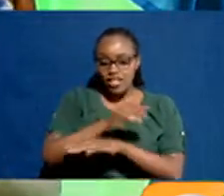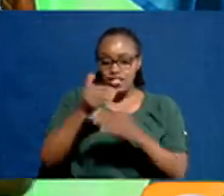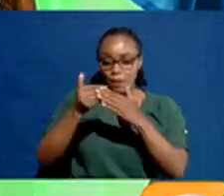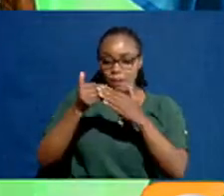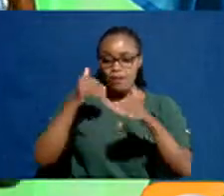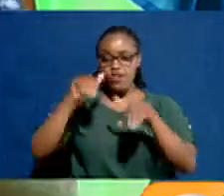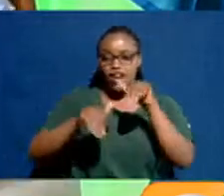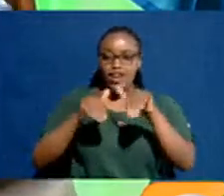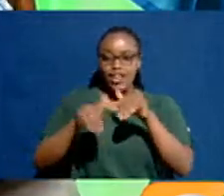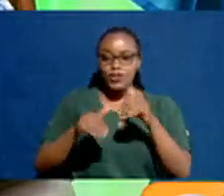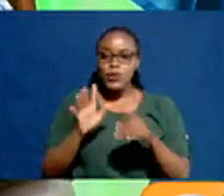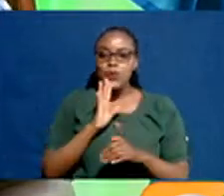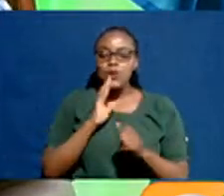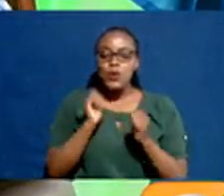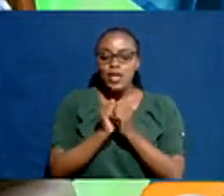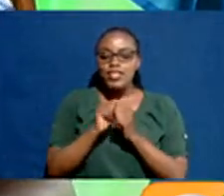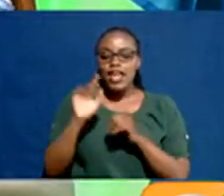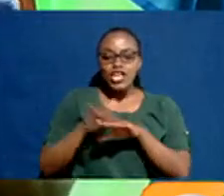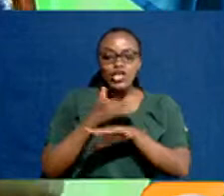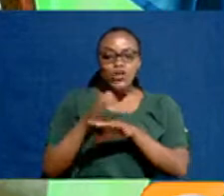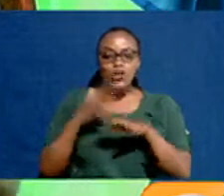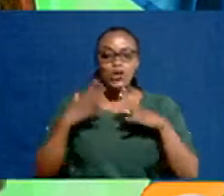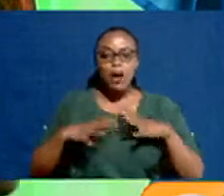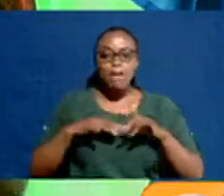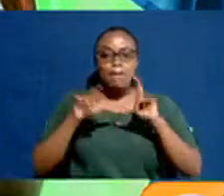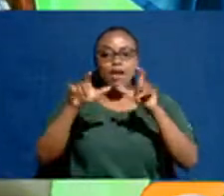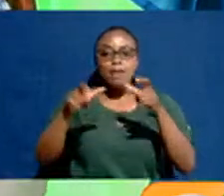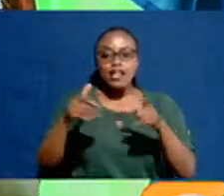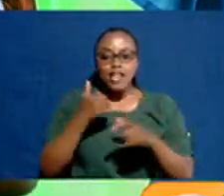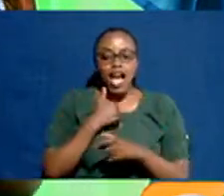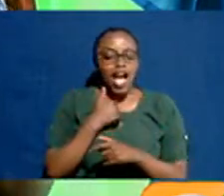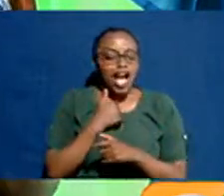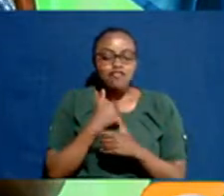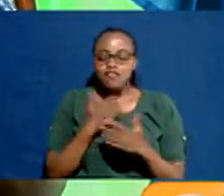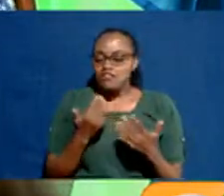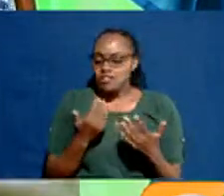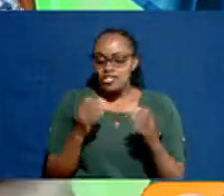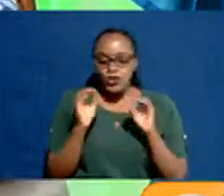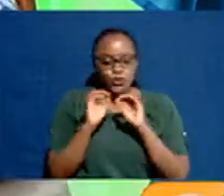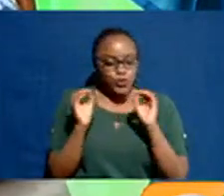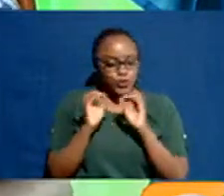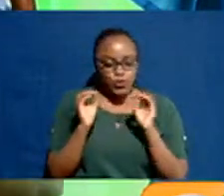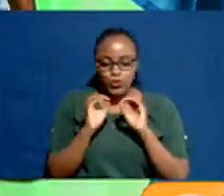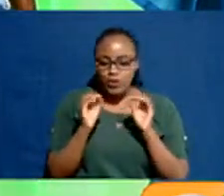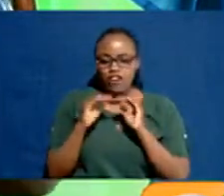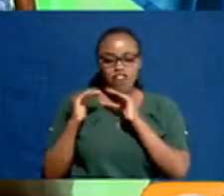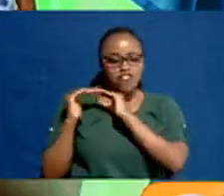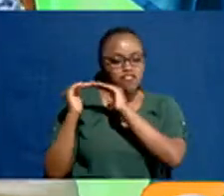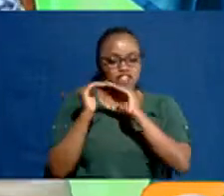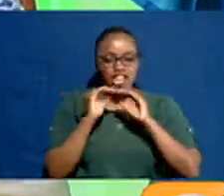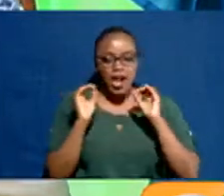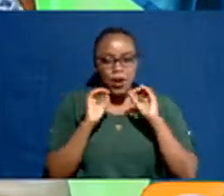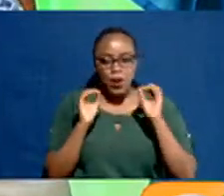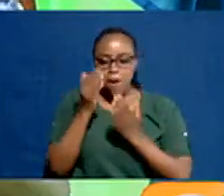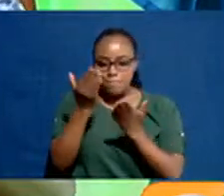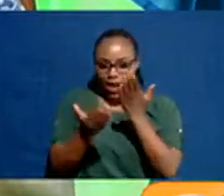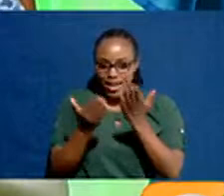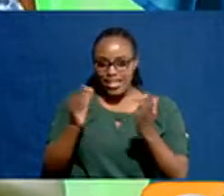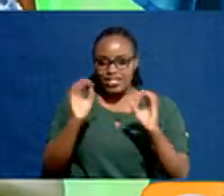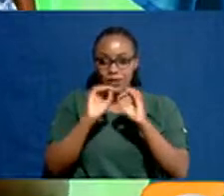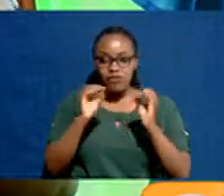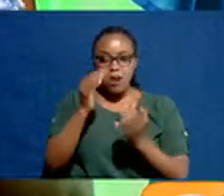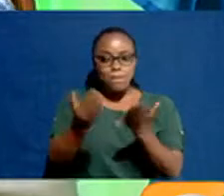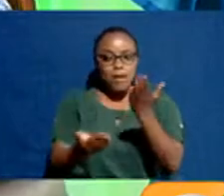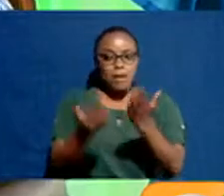election, I would talk to the Kikuyu Nation. Thank you. The media has not been fair. It has not been balanced.